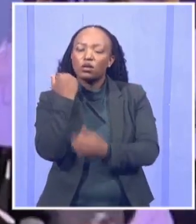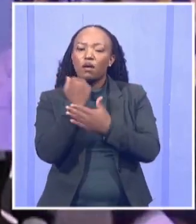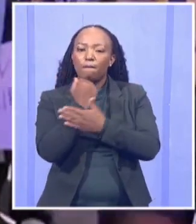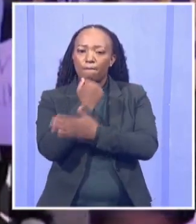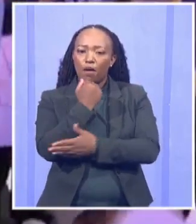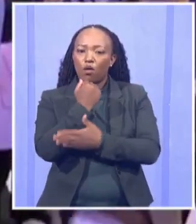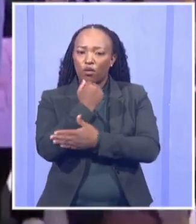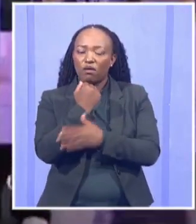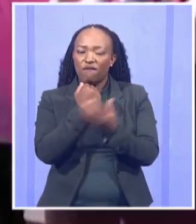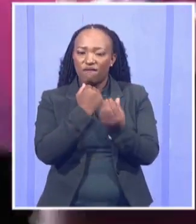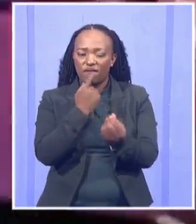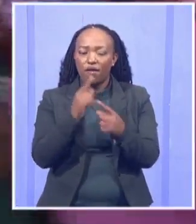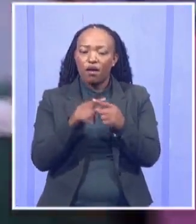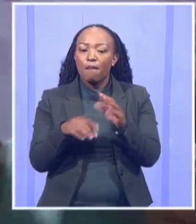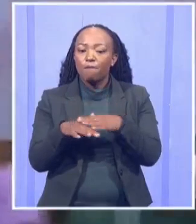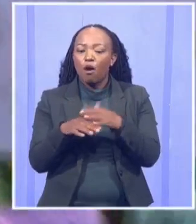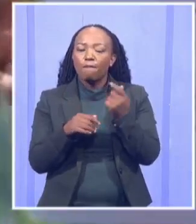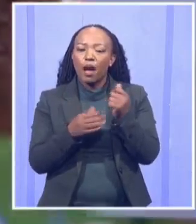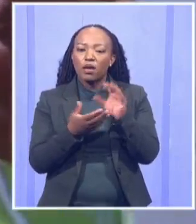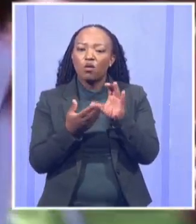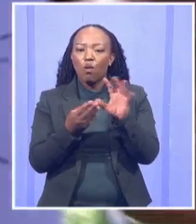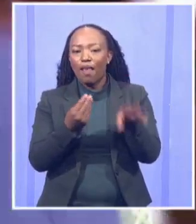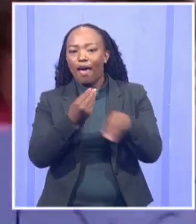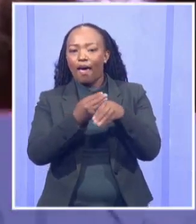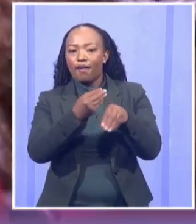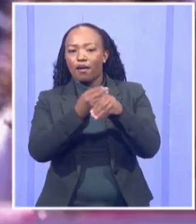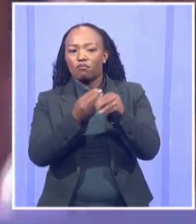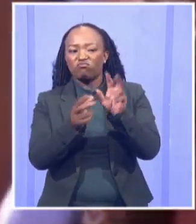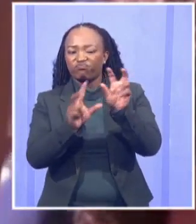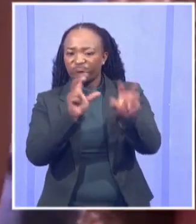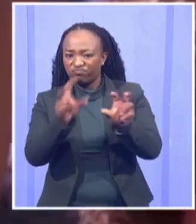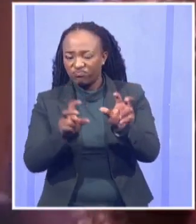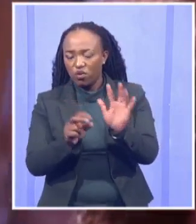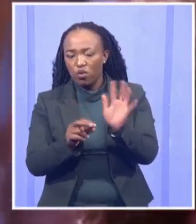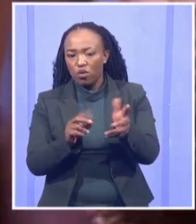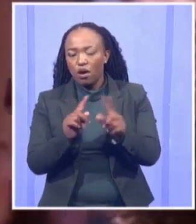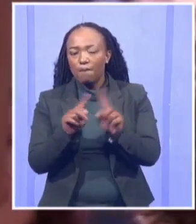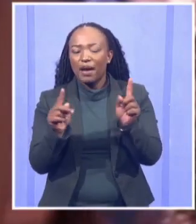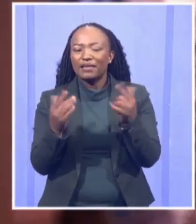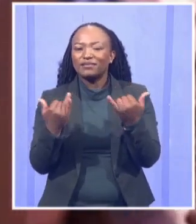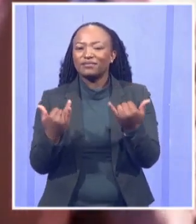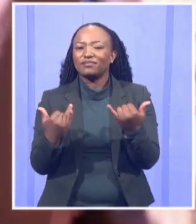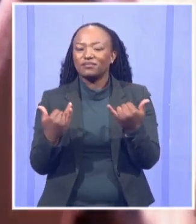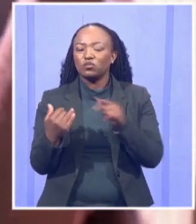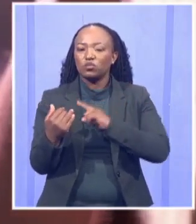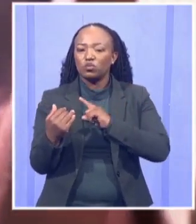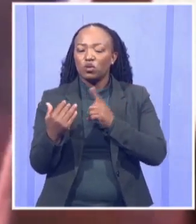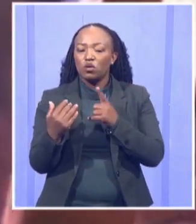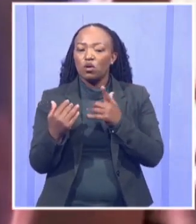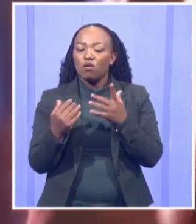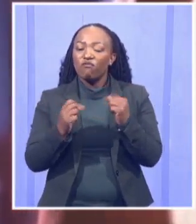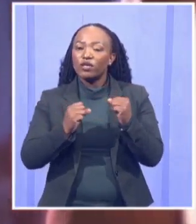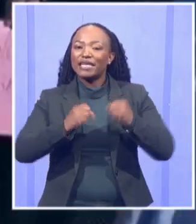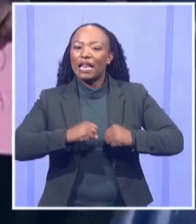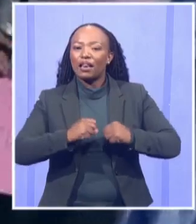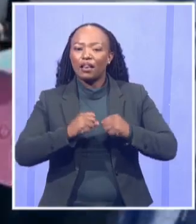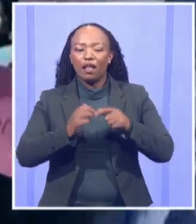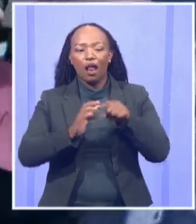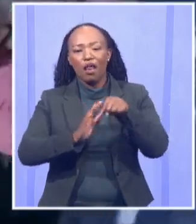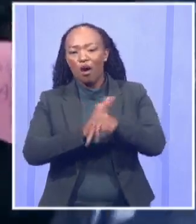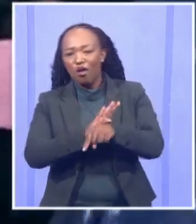expected that more money will be added over time, the Shield is unlikely to dampen calls for a broader deal on loss and damages